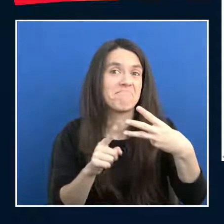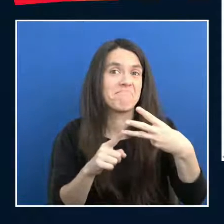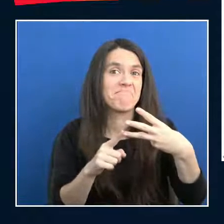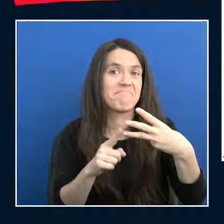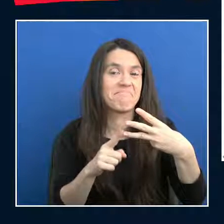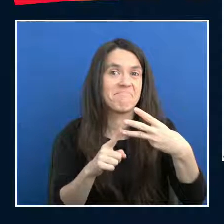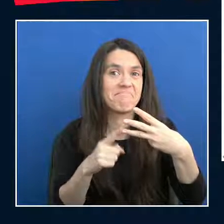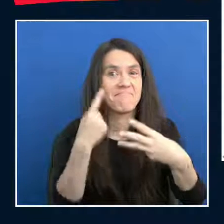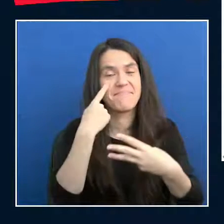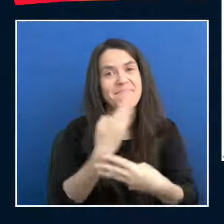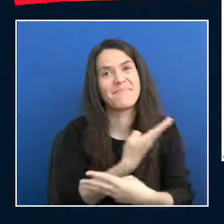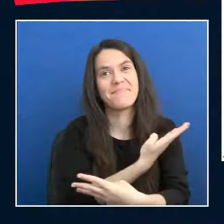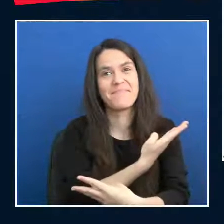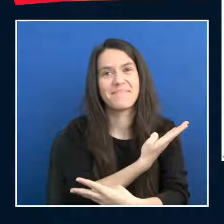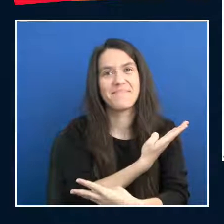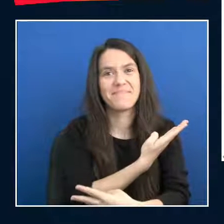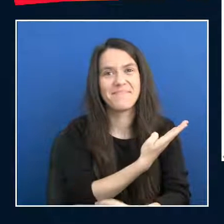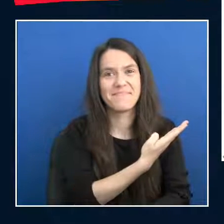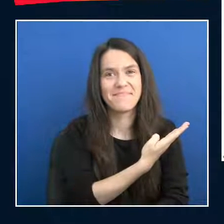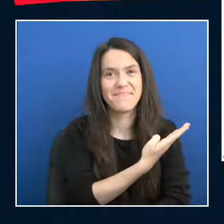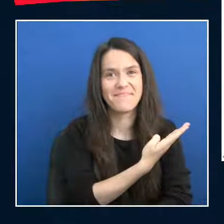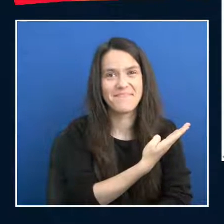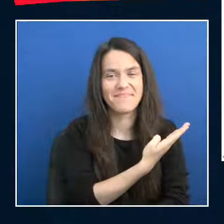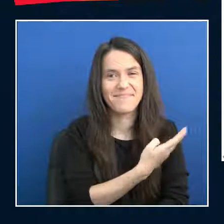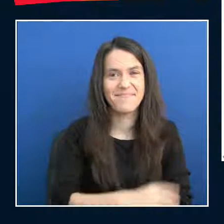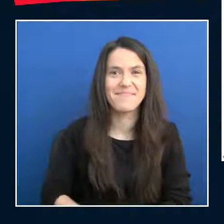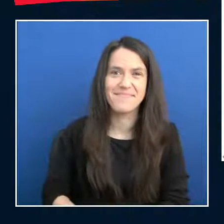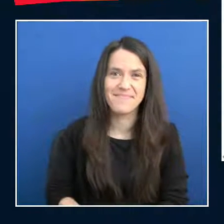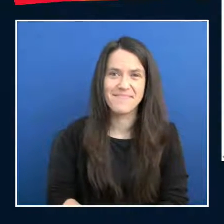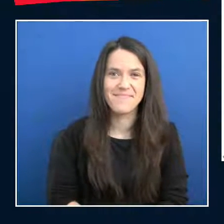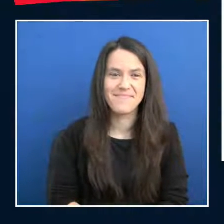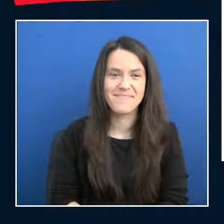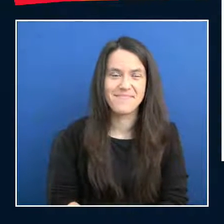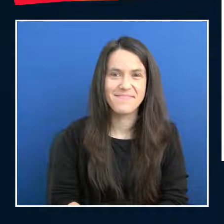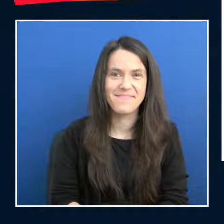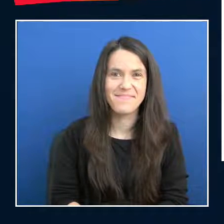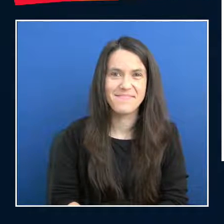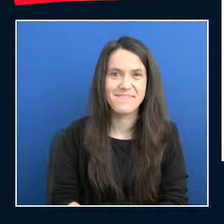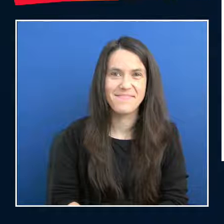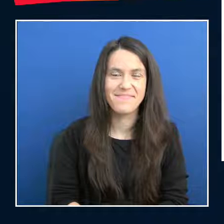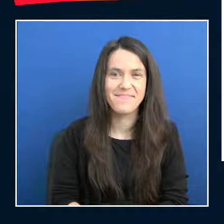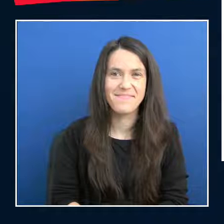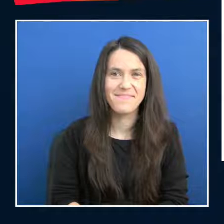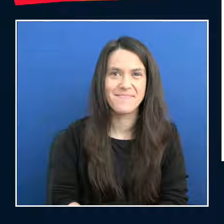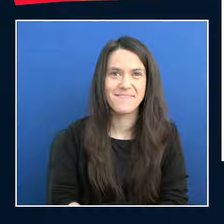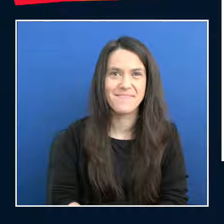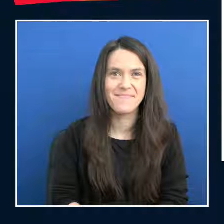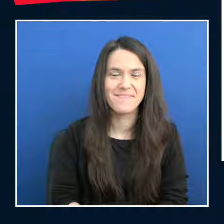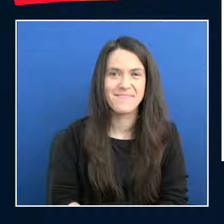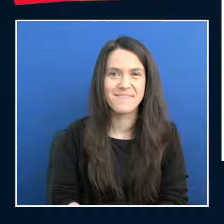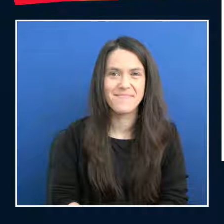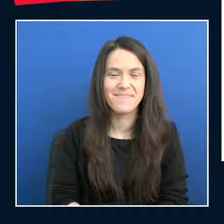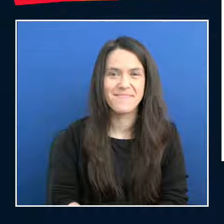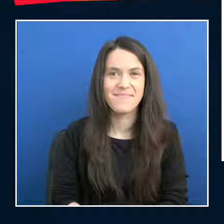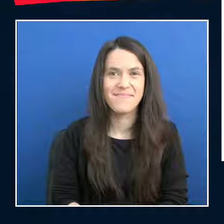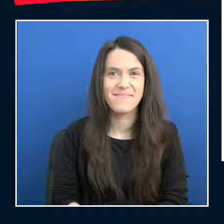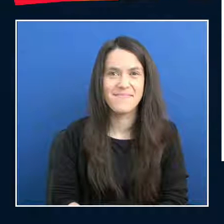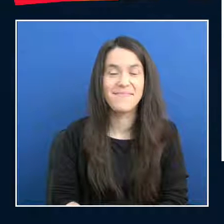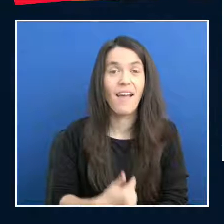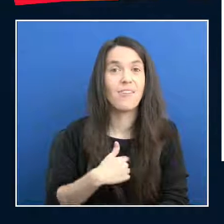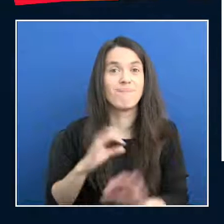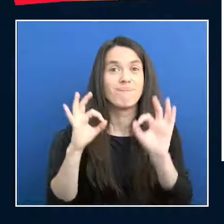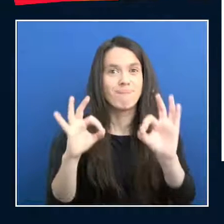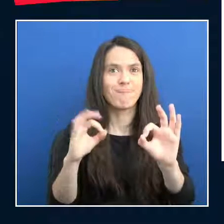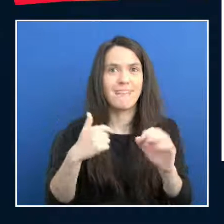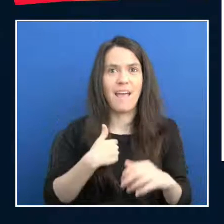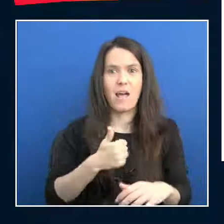just relabel again. And I really like that I'm actually in charge of it, and I can still change it the way